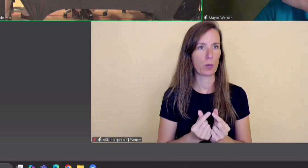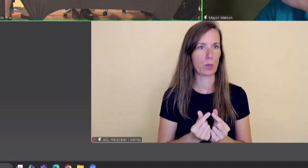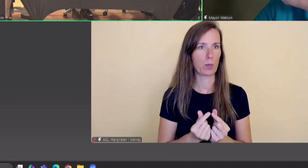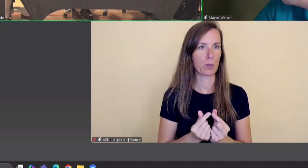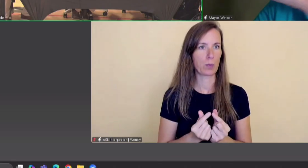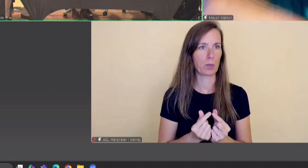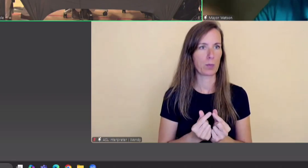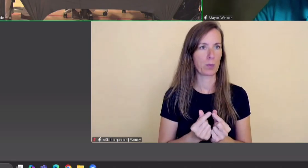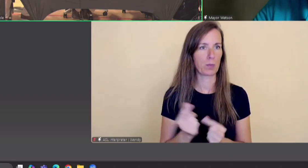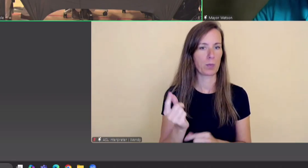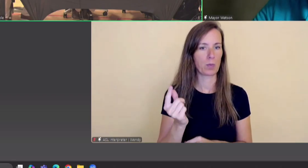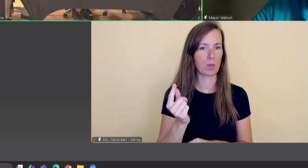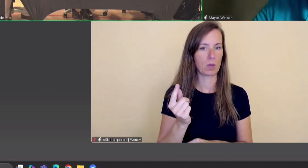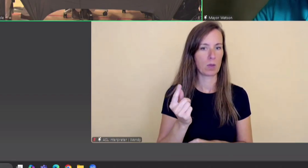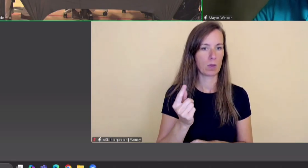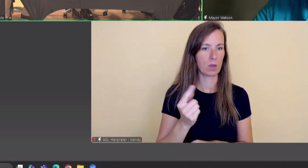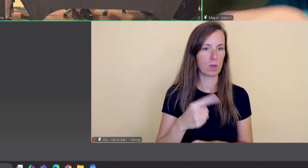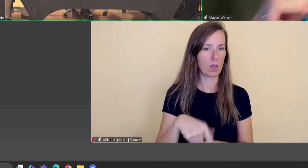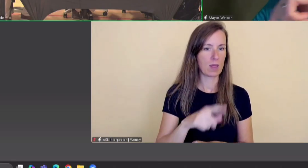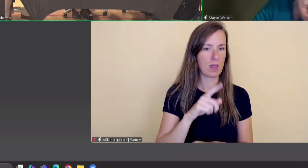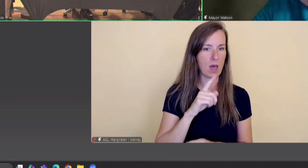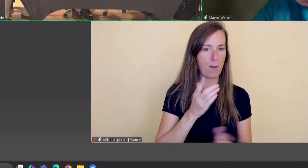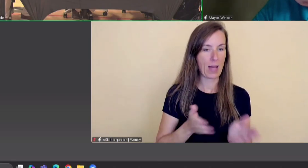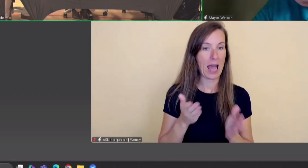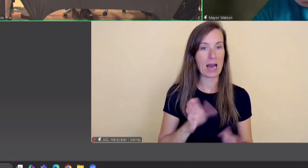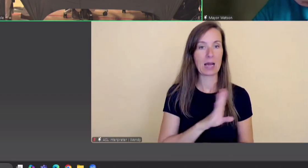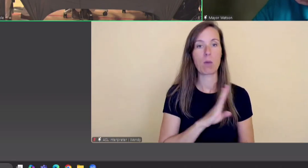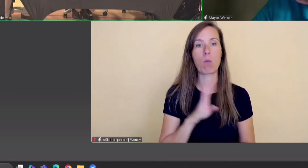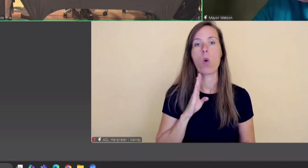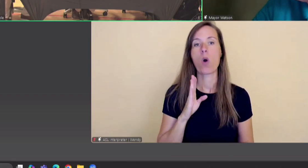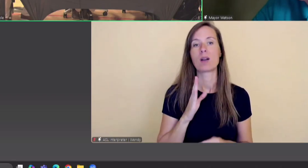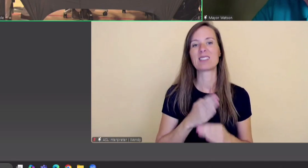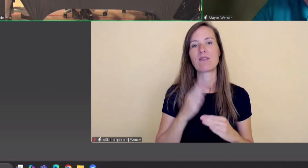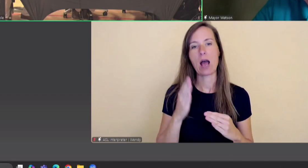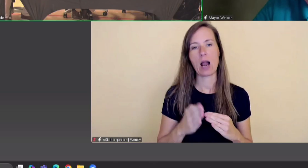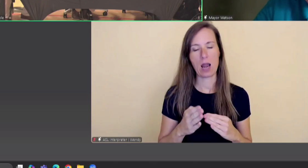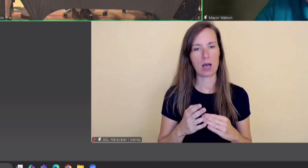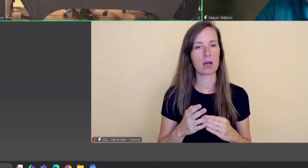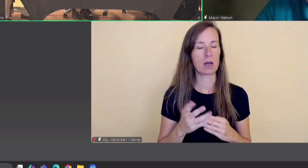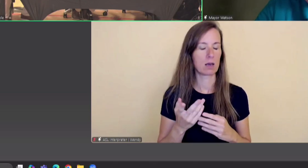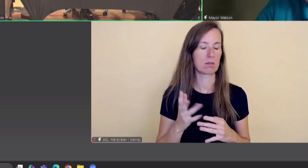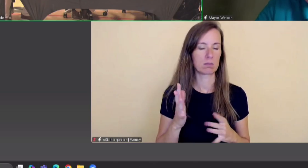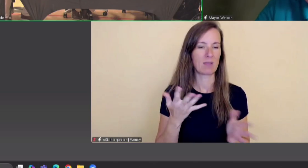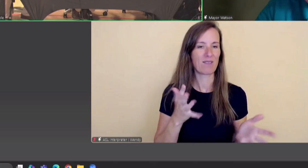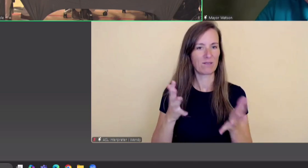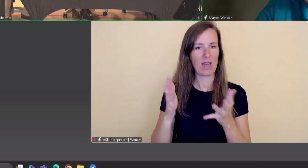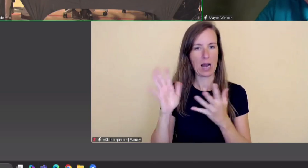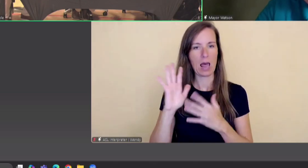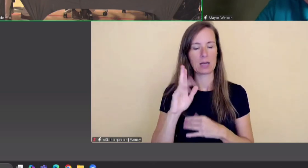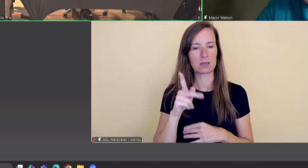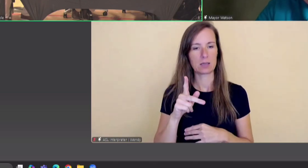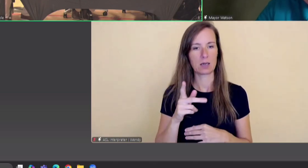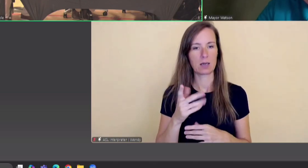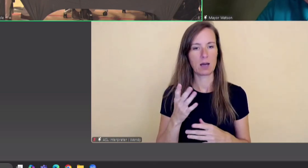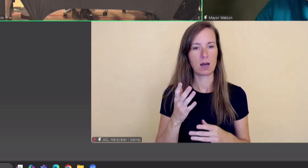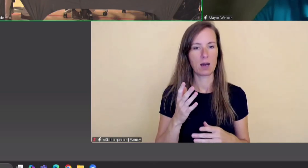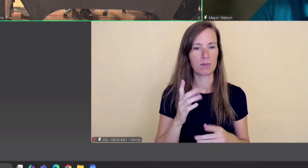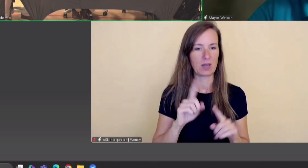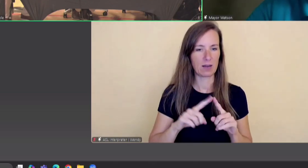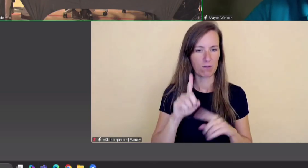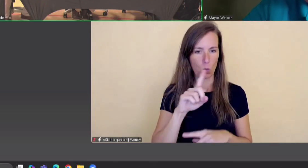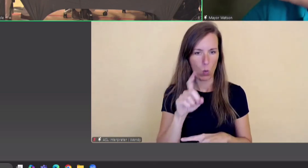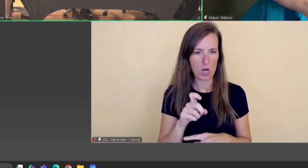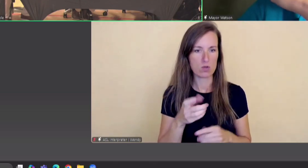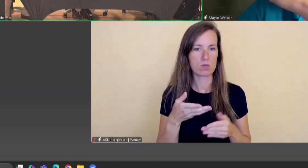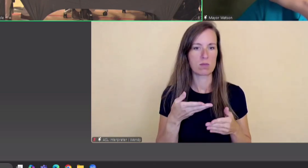The Planning Board is finalizing a set of questions they recommend we ask of the Hospital Hill or